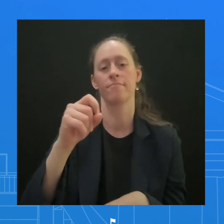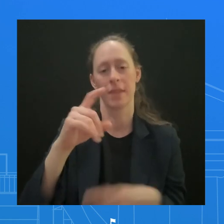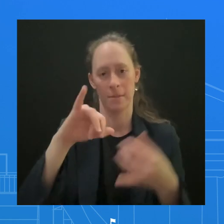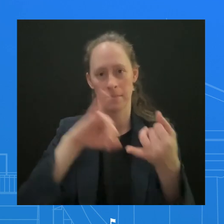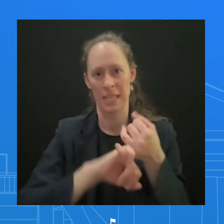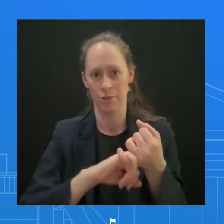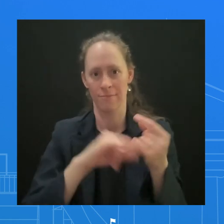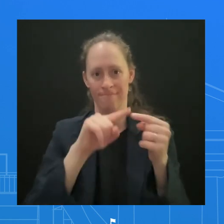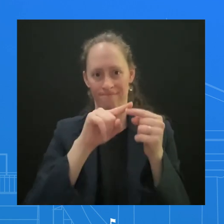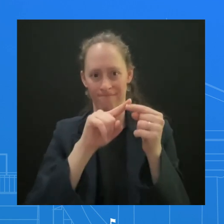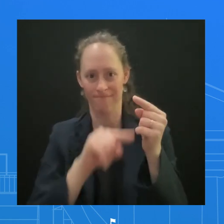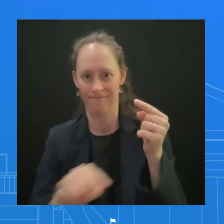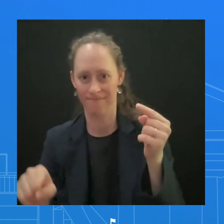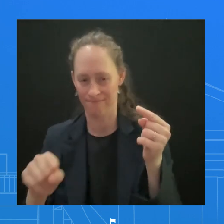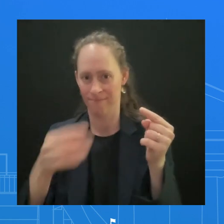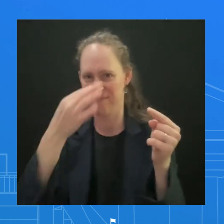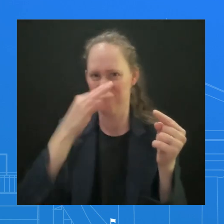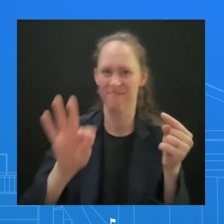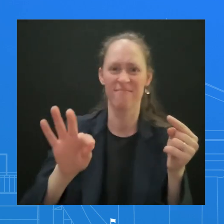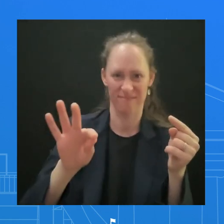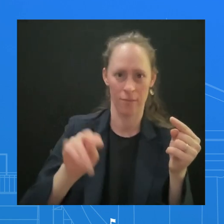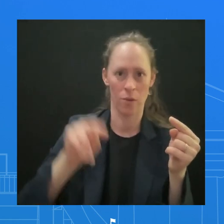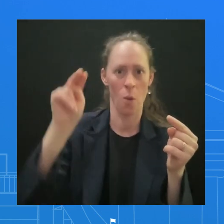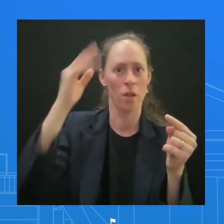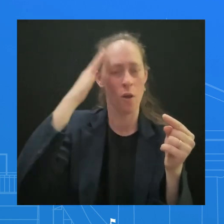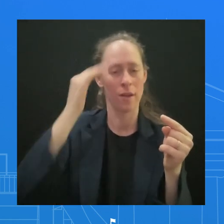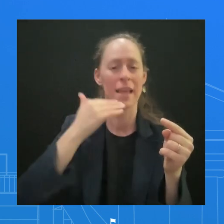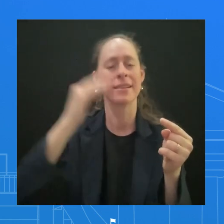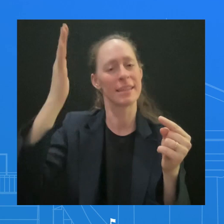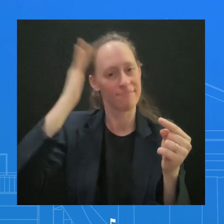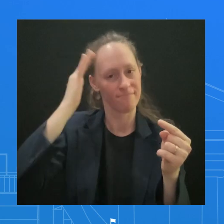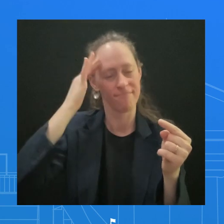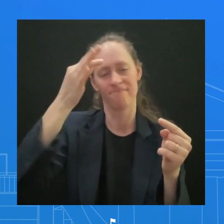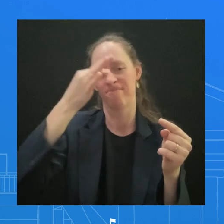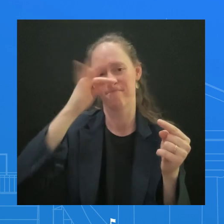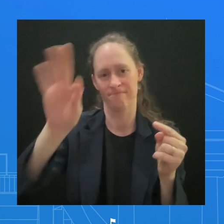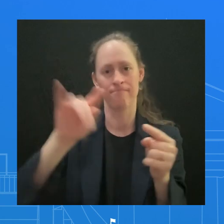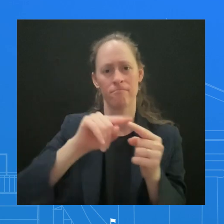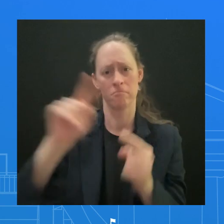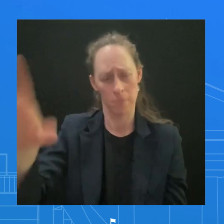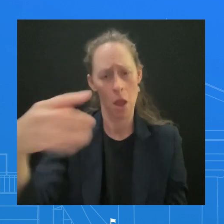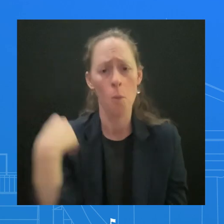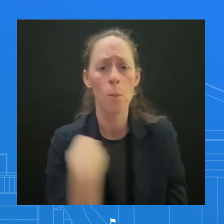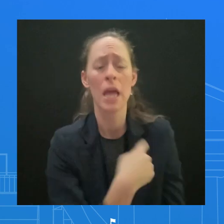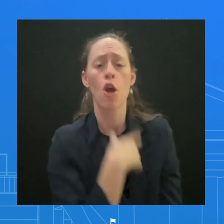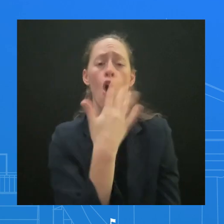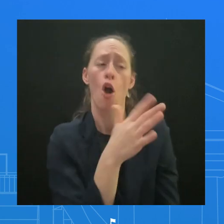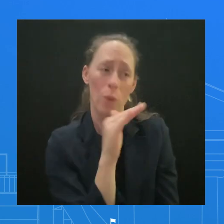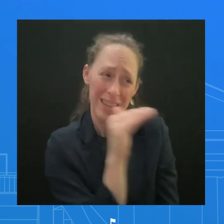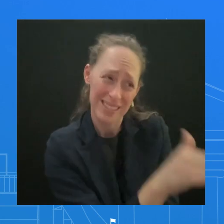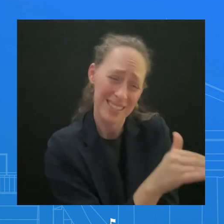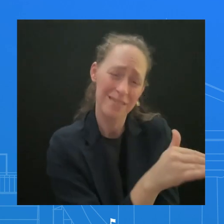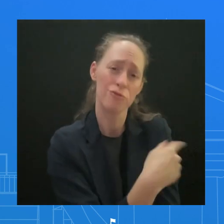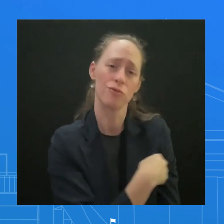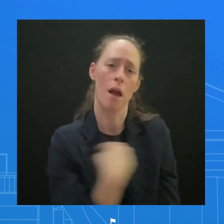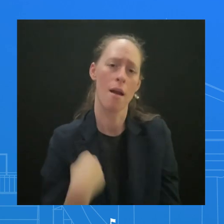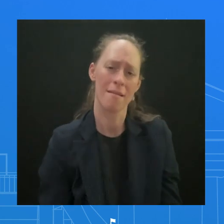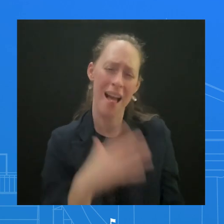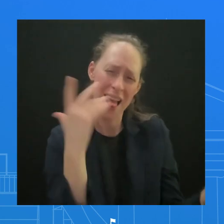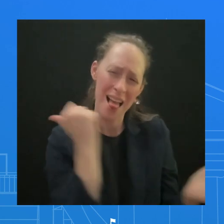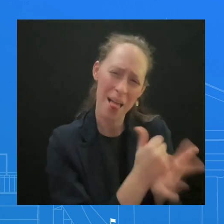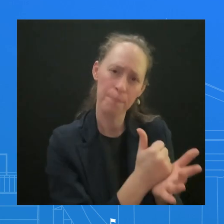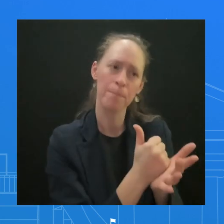and we continue to urge them to use that influence. We continue to urge them to actually implement the UN sanctions